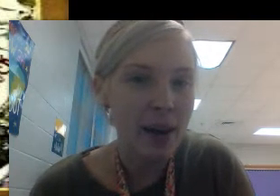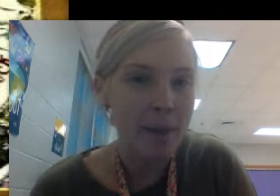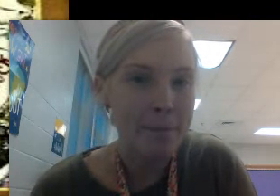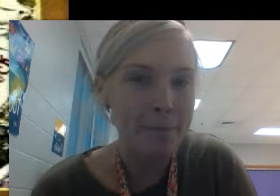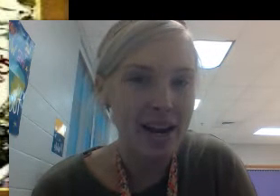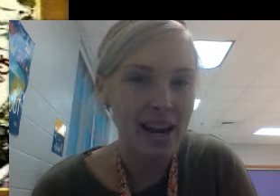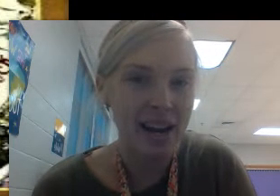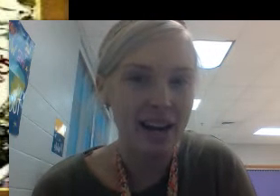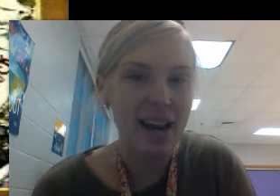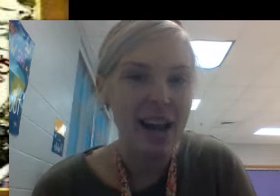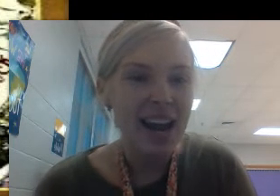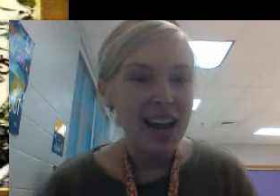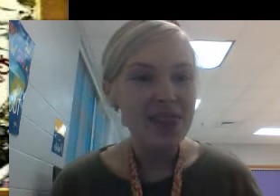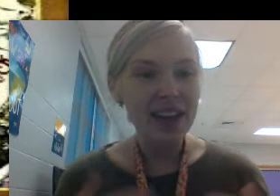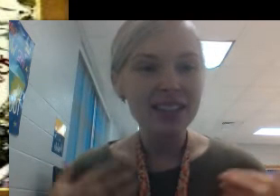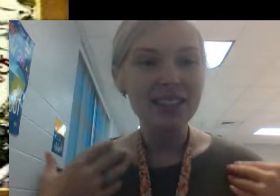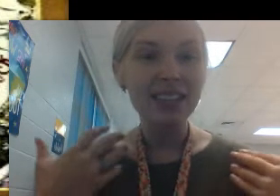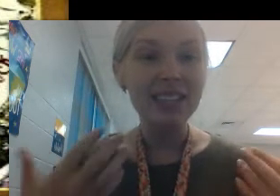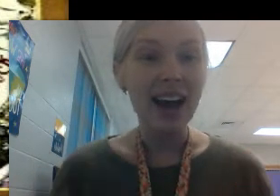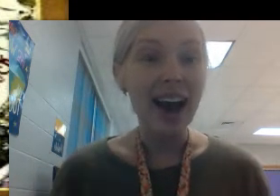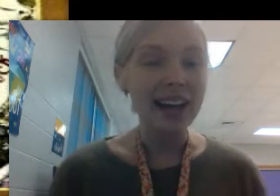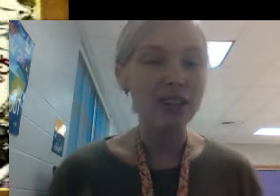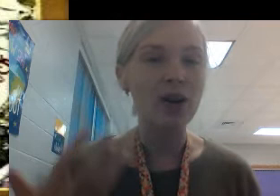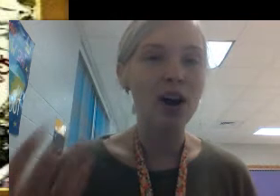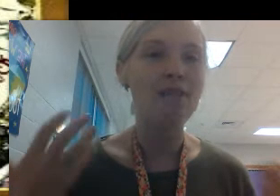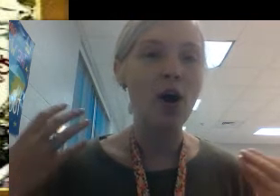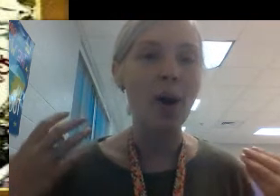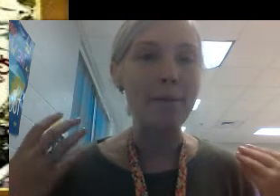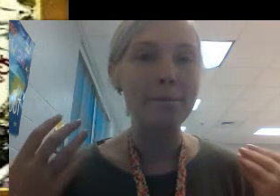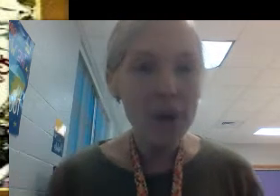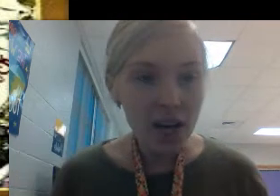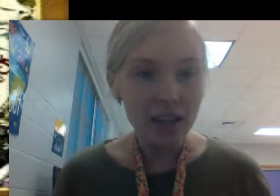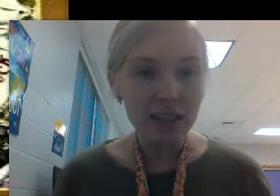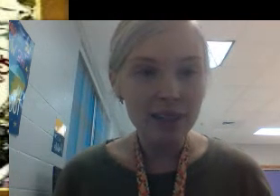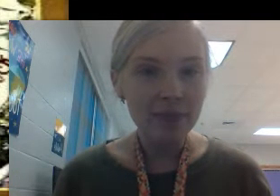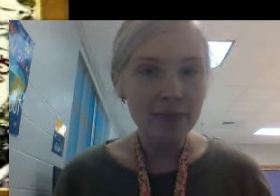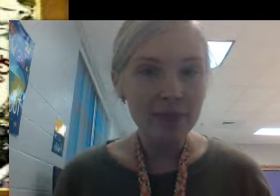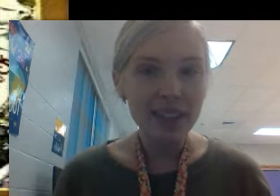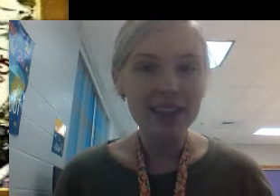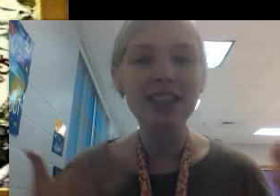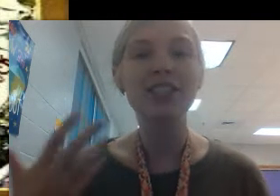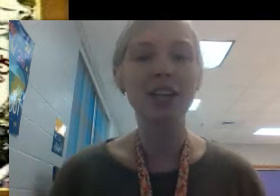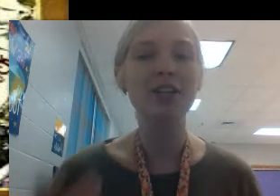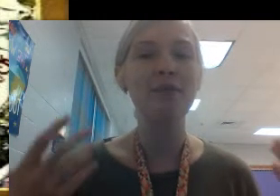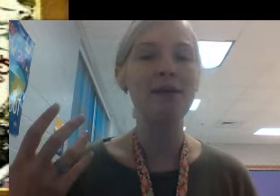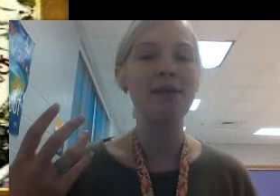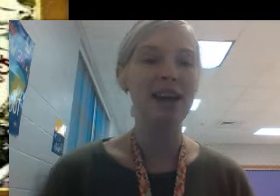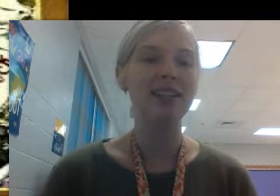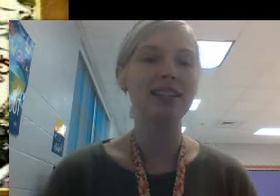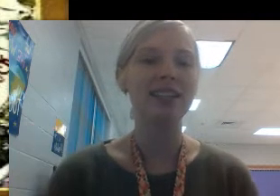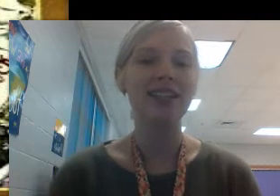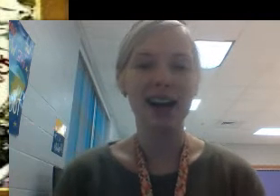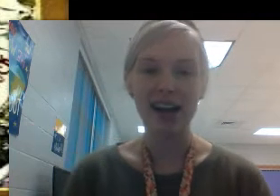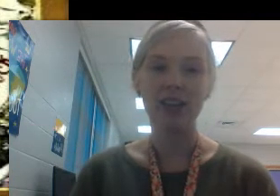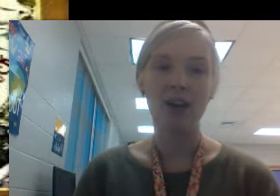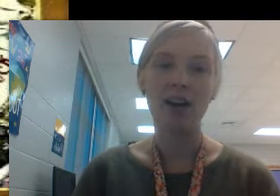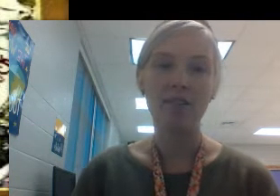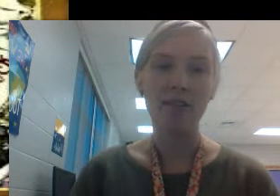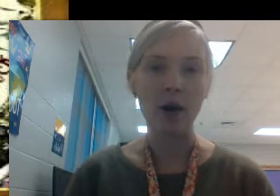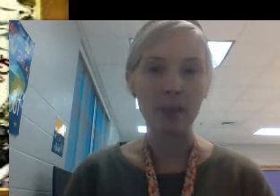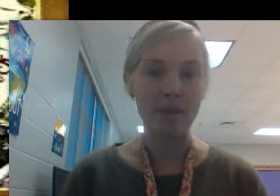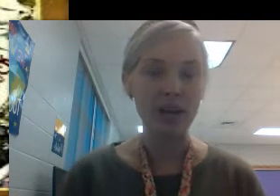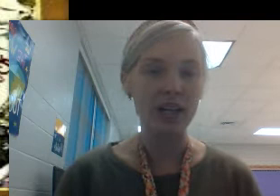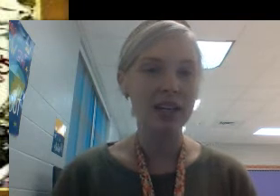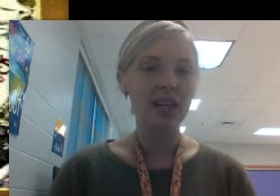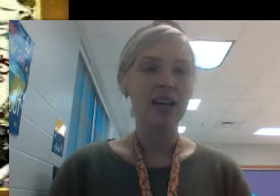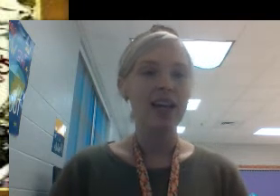gingerbread man. And that is the title of our book. The gingerbread man is the title of